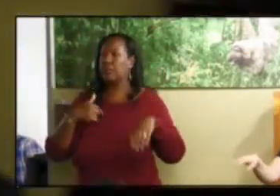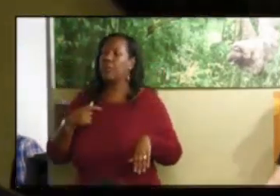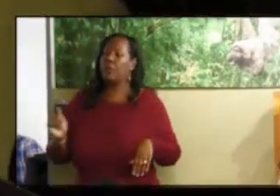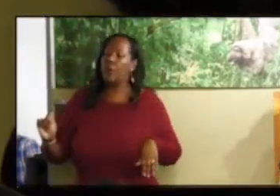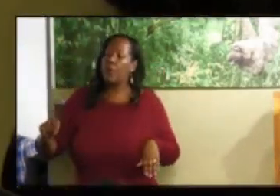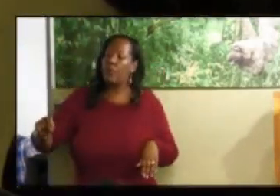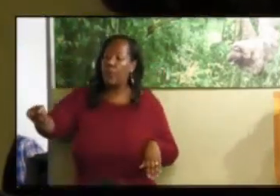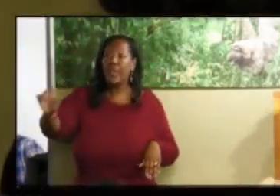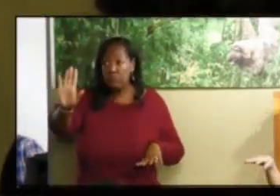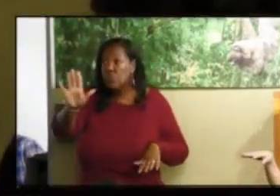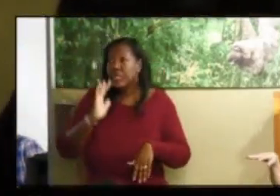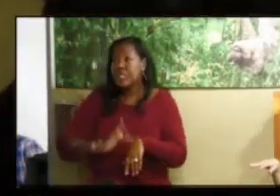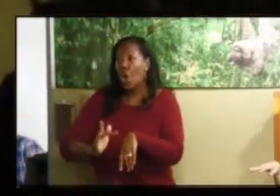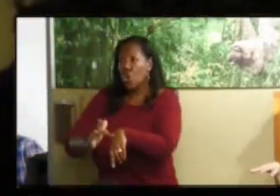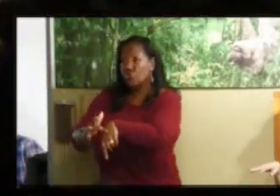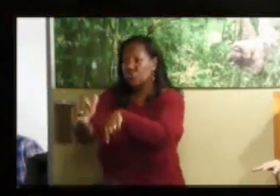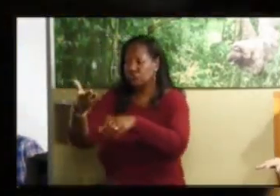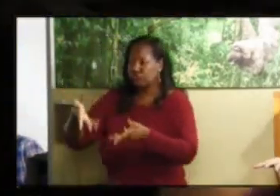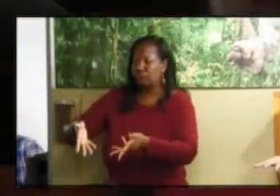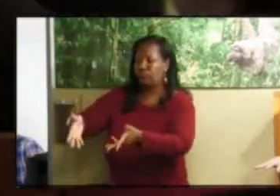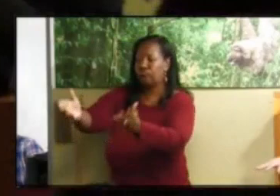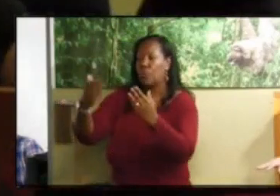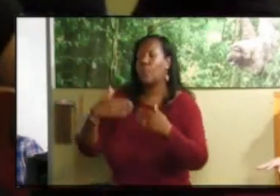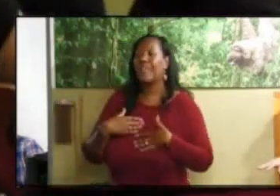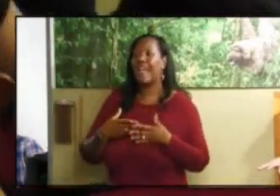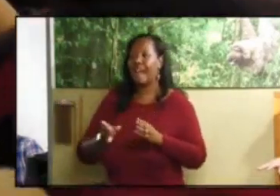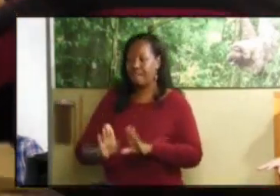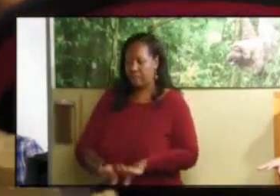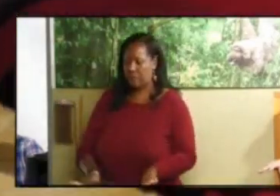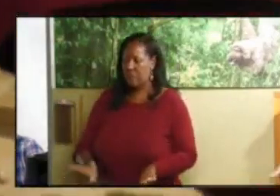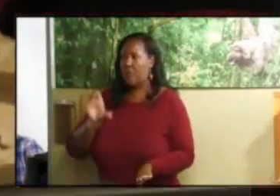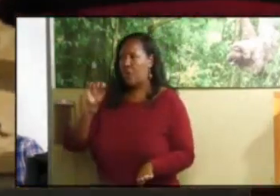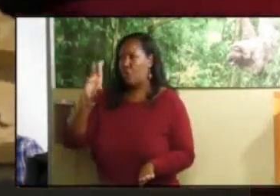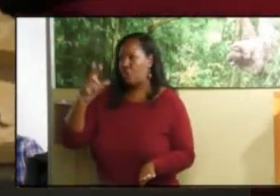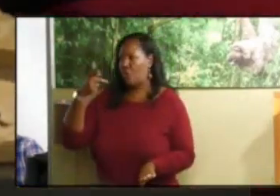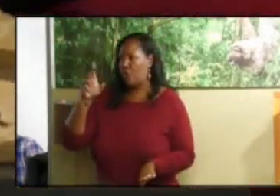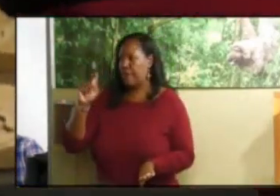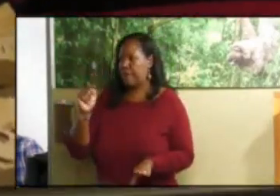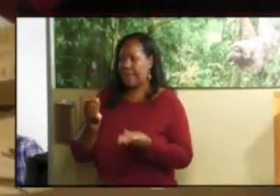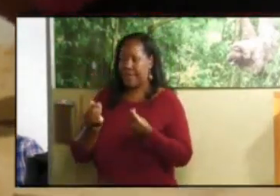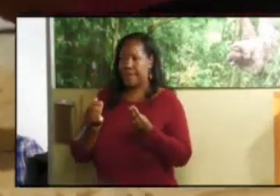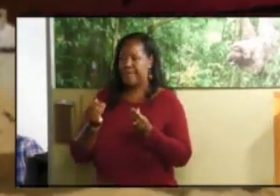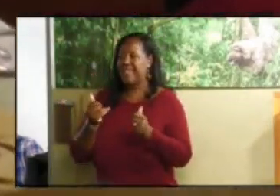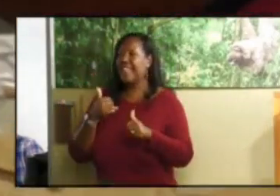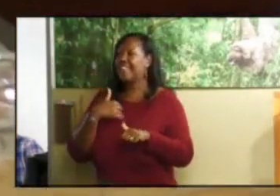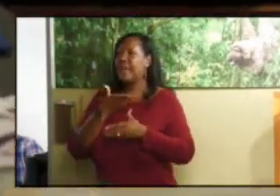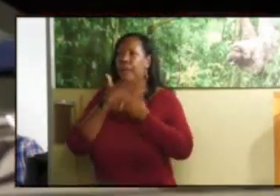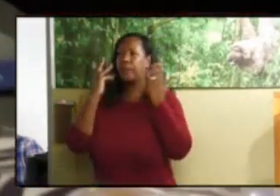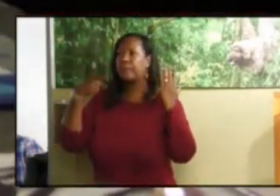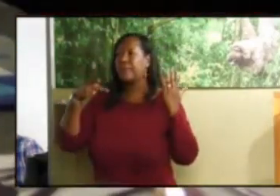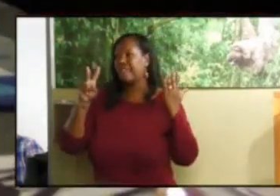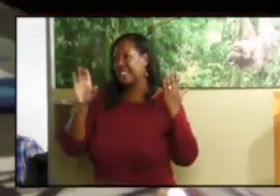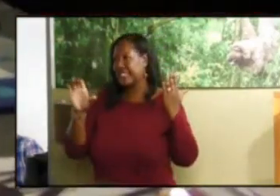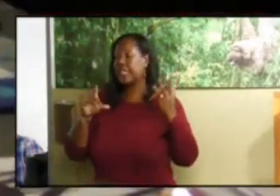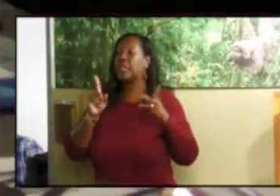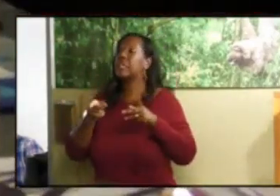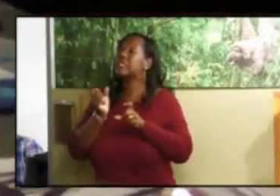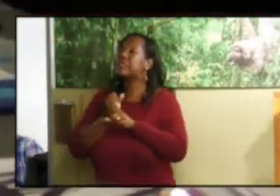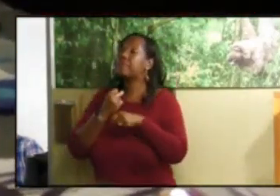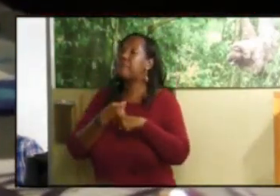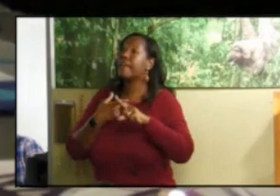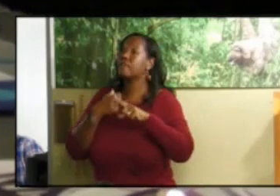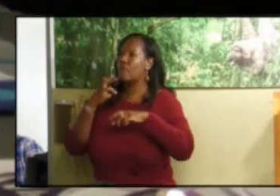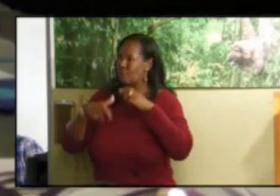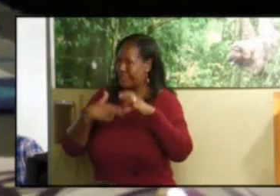this later. Carpet that has a PVC free backer. And it's also made from recycled water bottles.